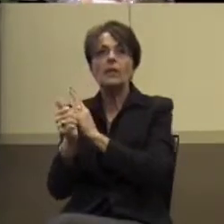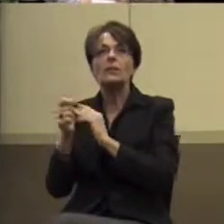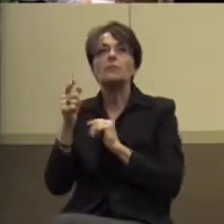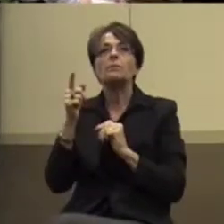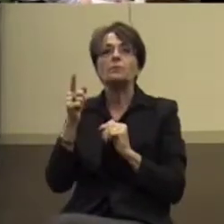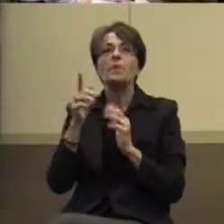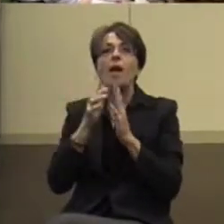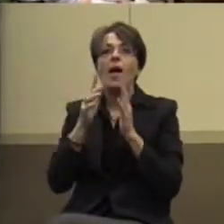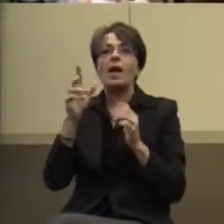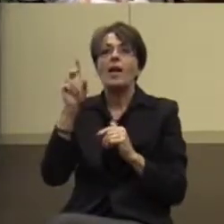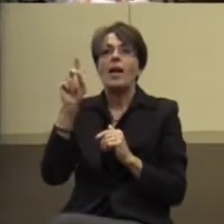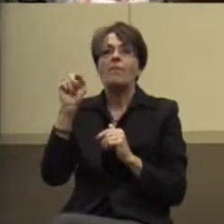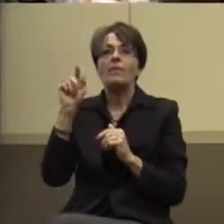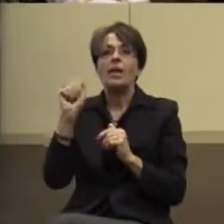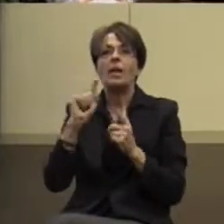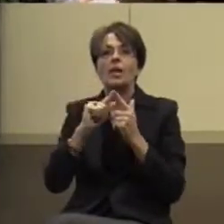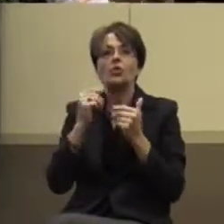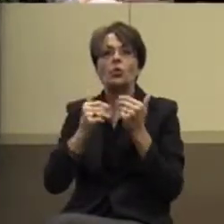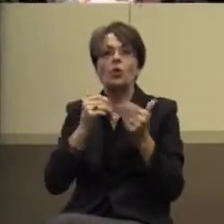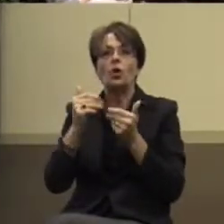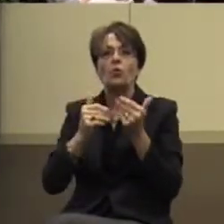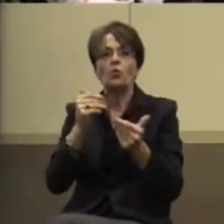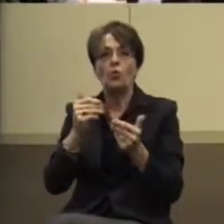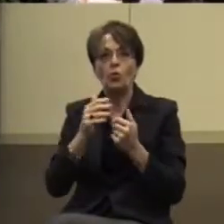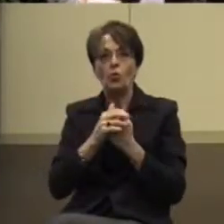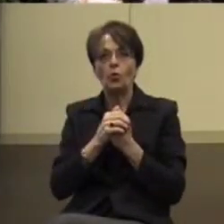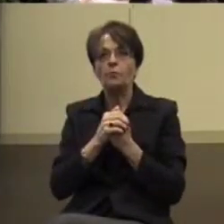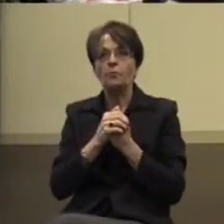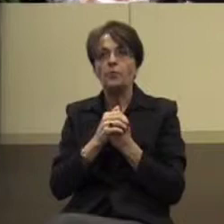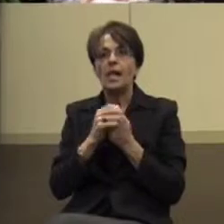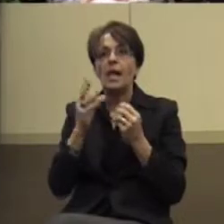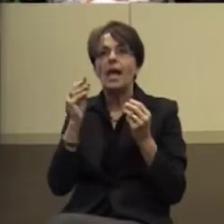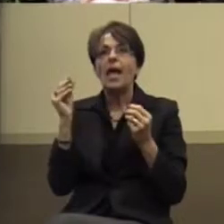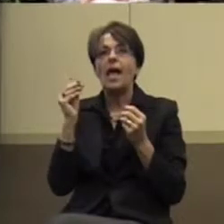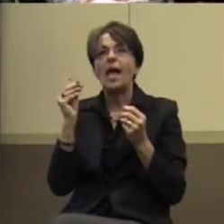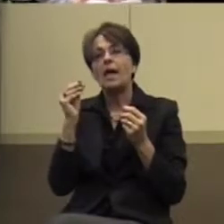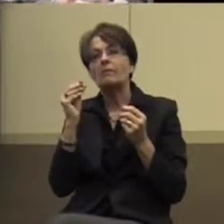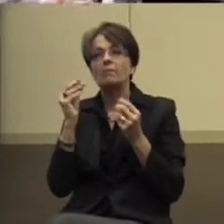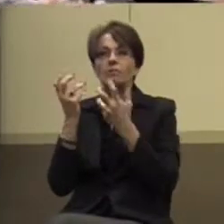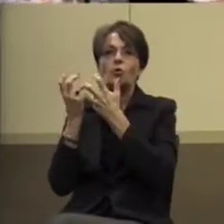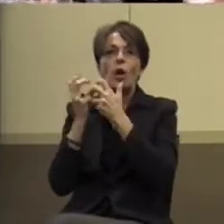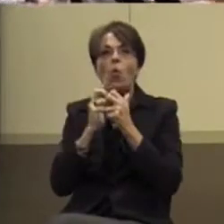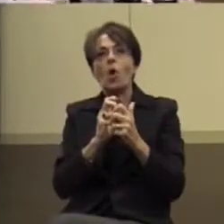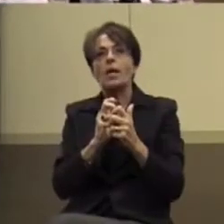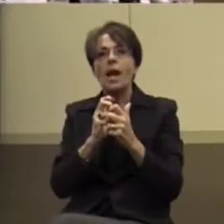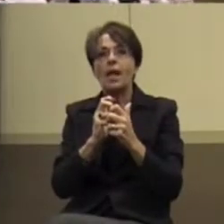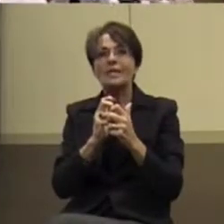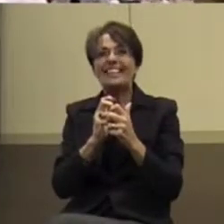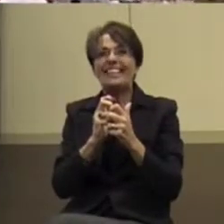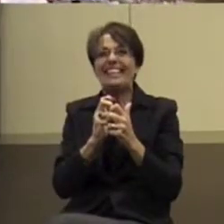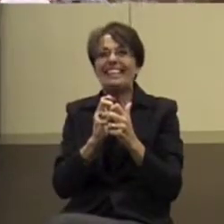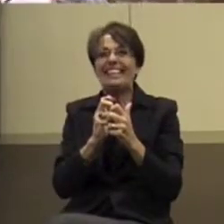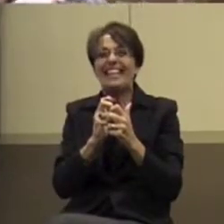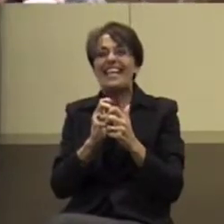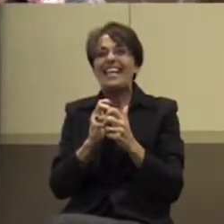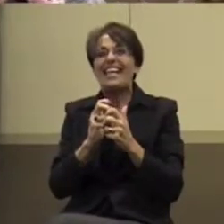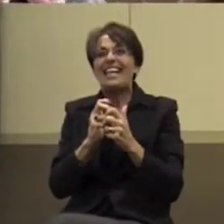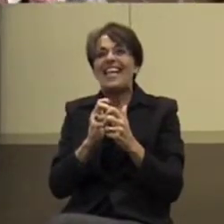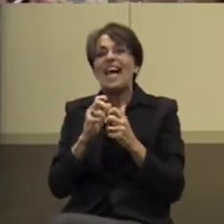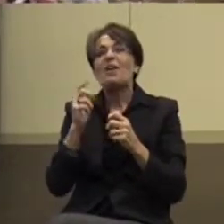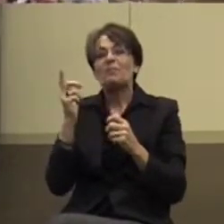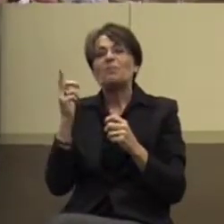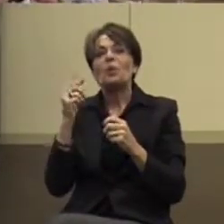I know this was a lot of data to look through and to try to like organize it.